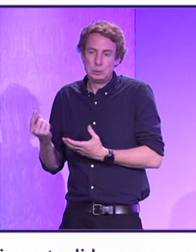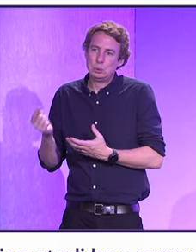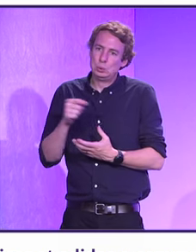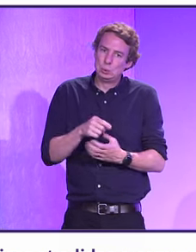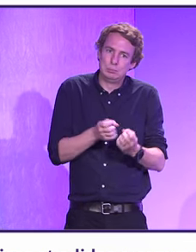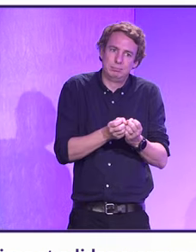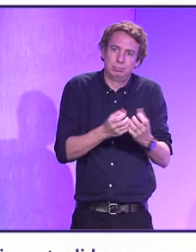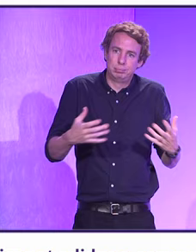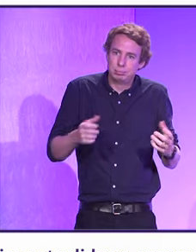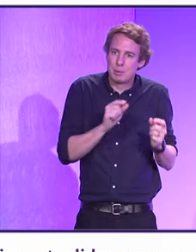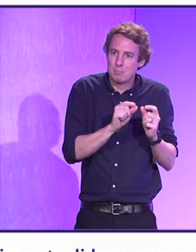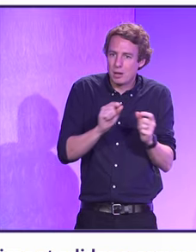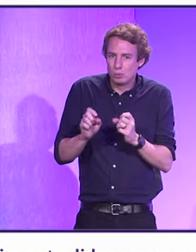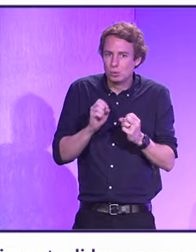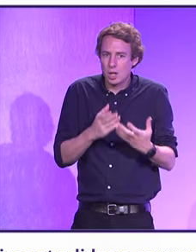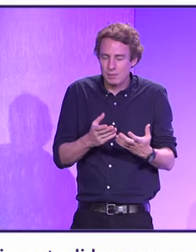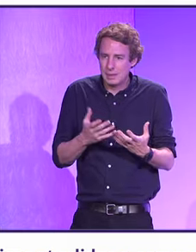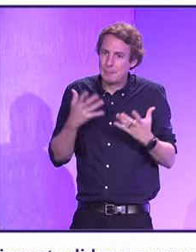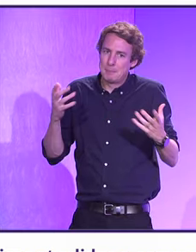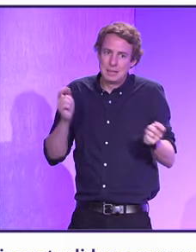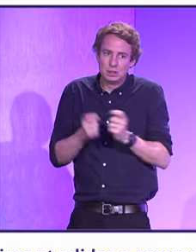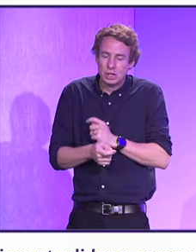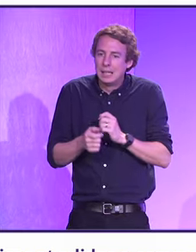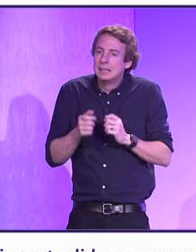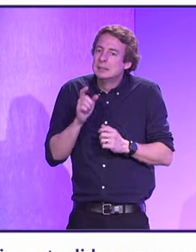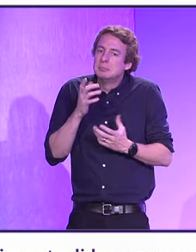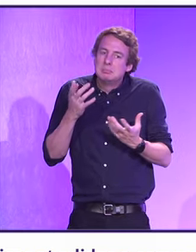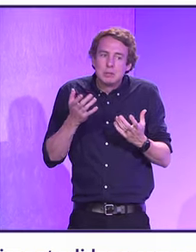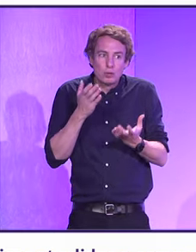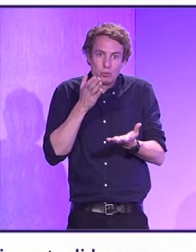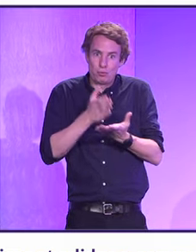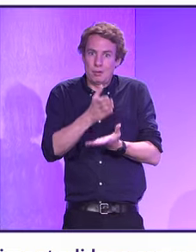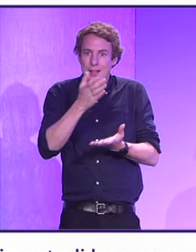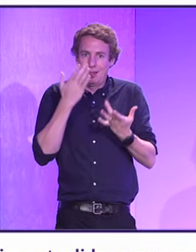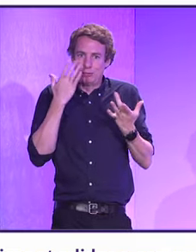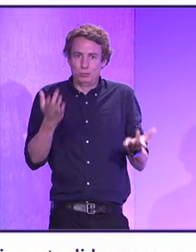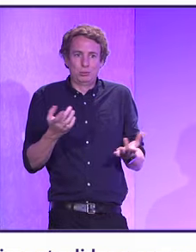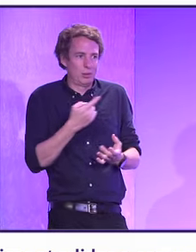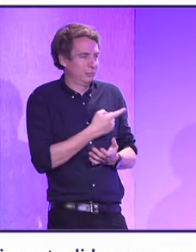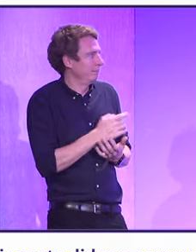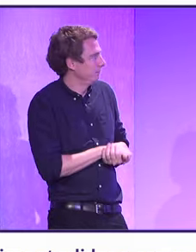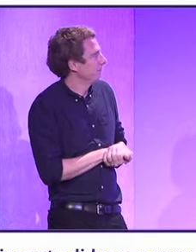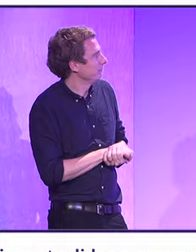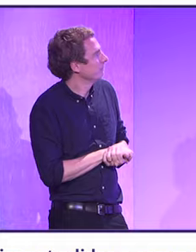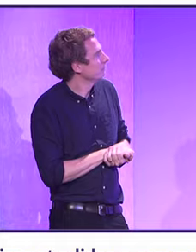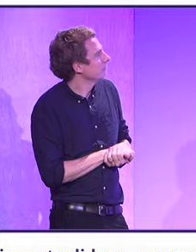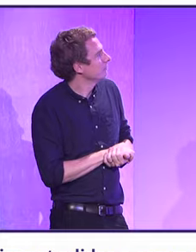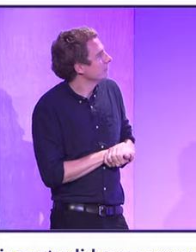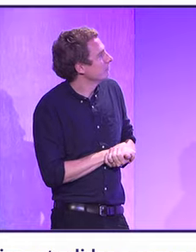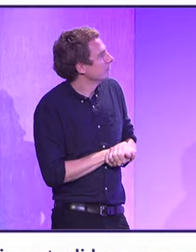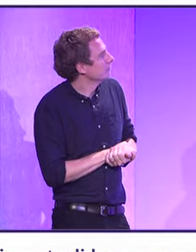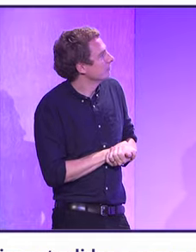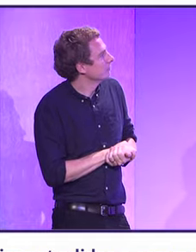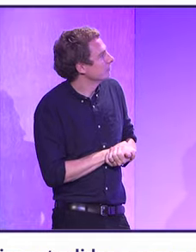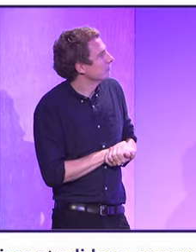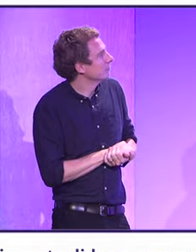microservices, but this is a real picture, a real screenshot from our APM tool. As